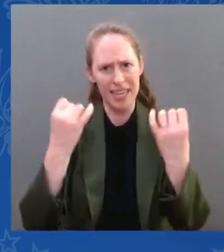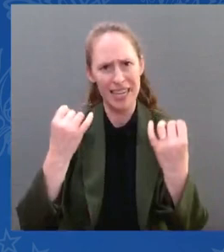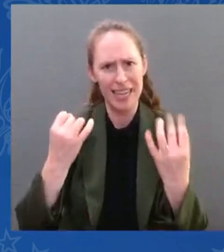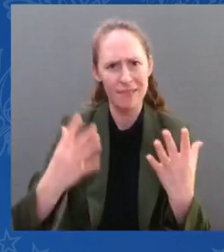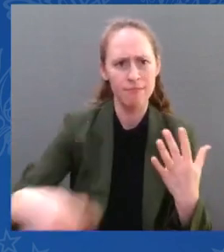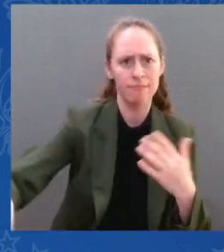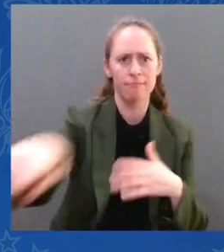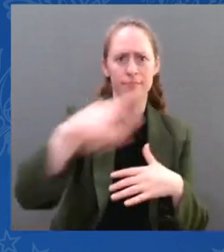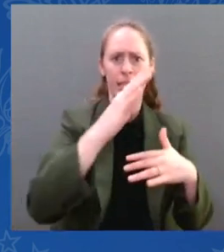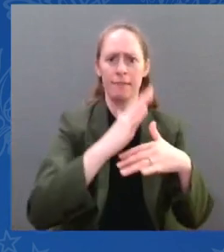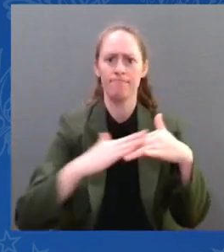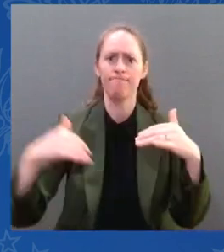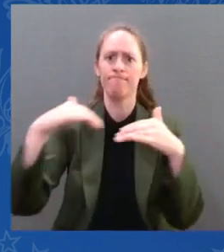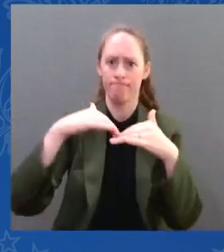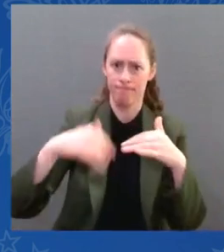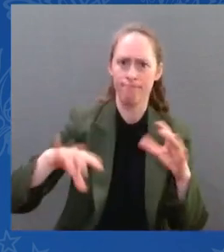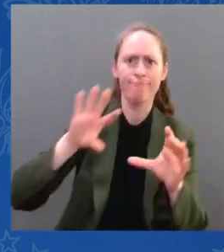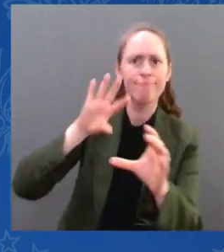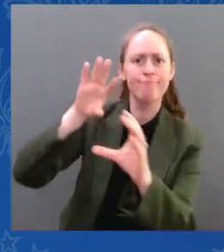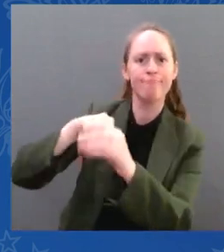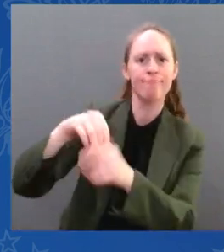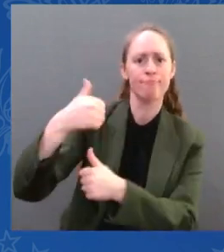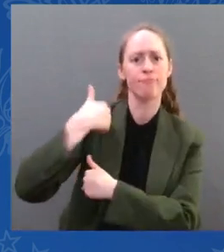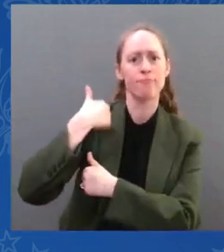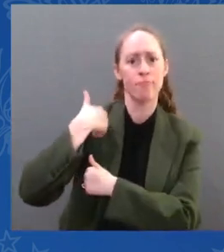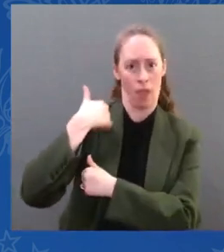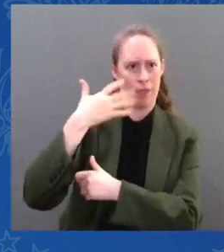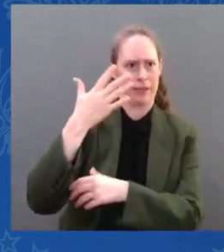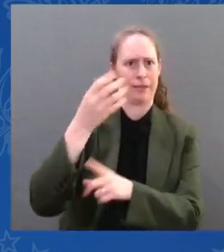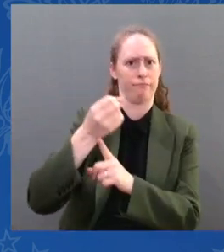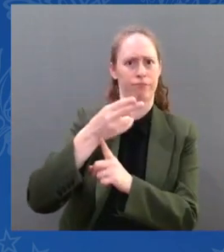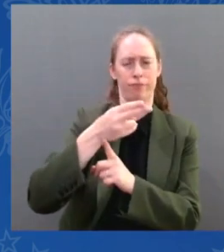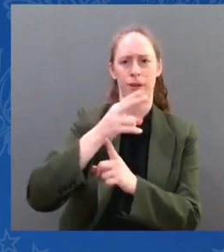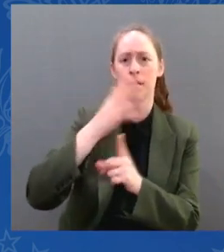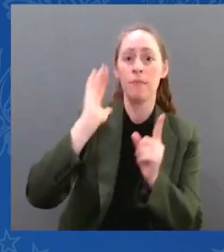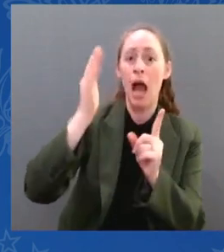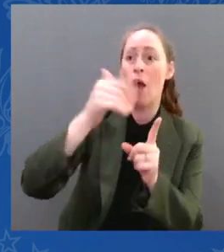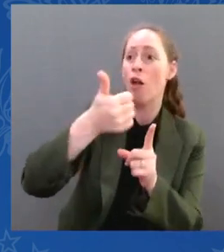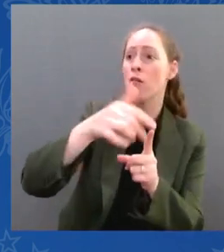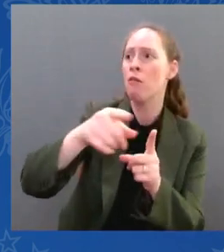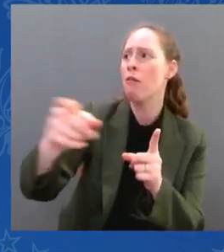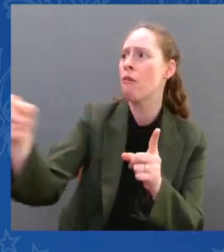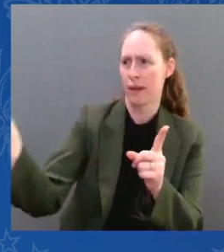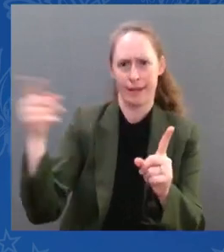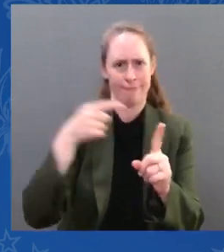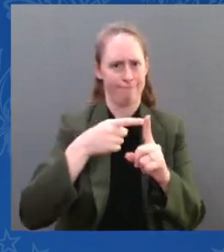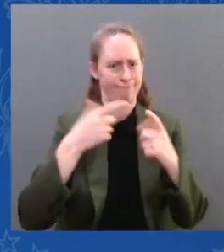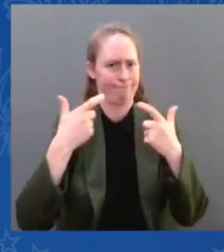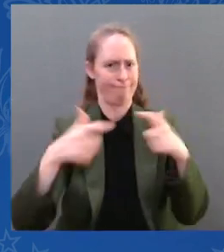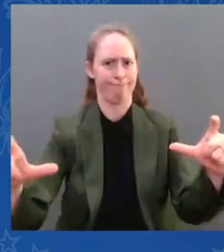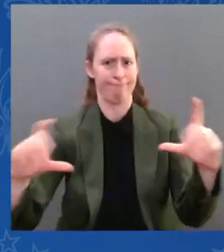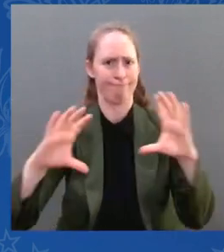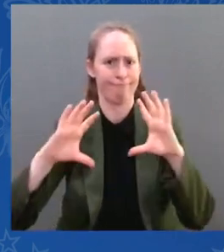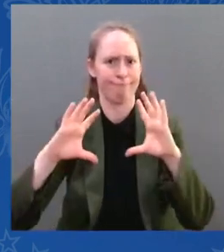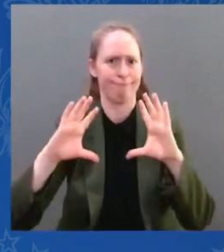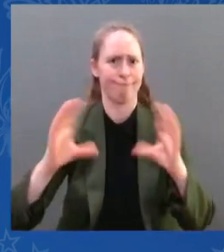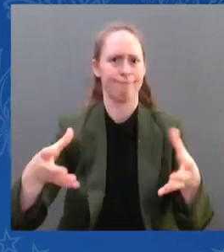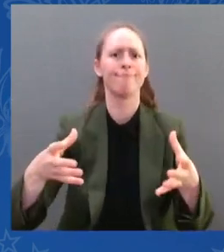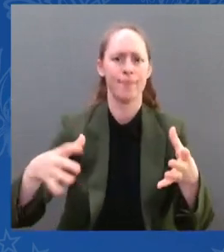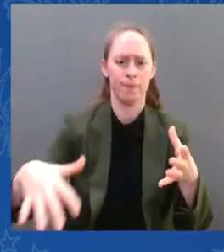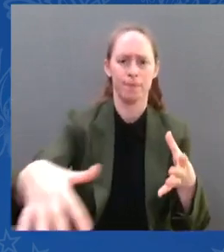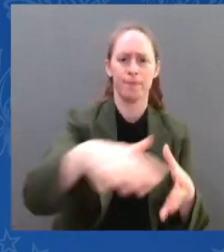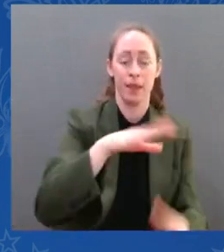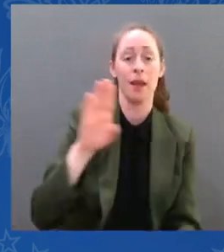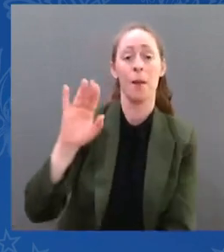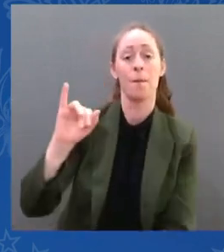other cohort in America. After leaving the Army, Birdwell continued to build a legacy of service in his community in Oklahoma.